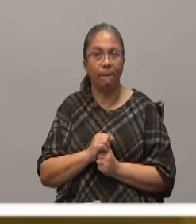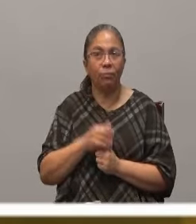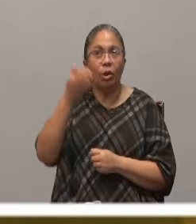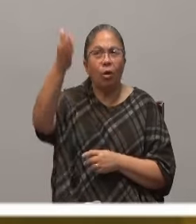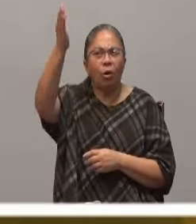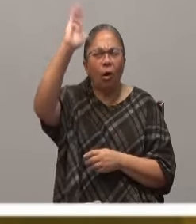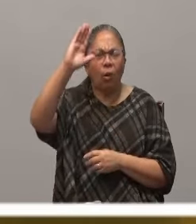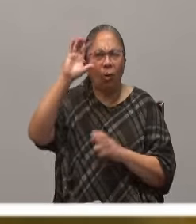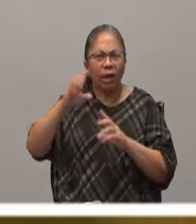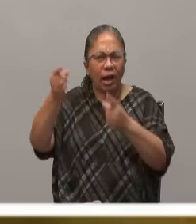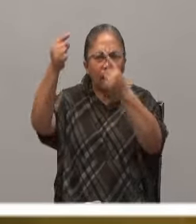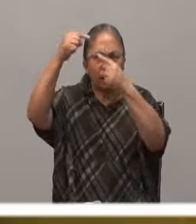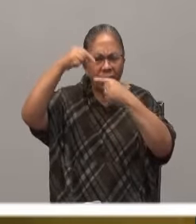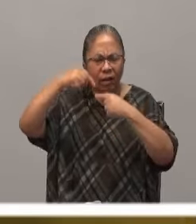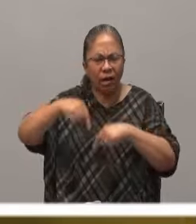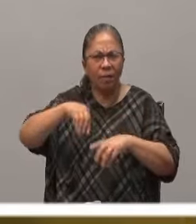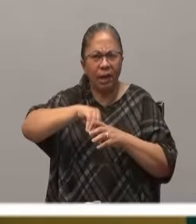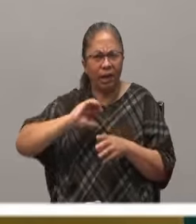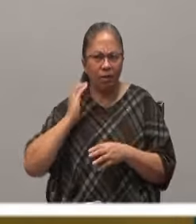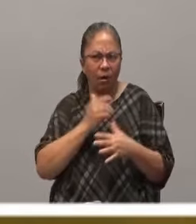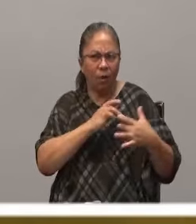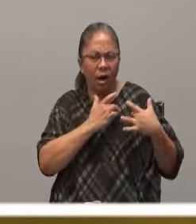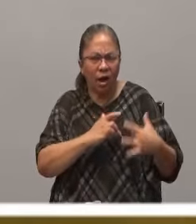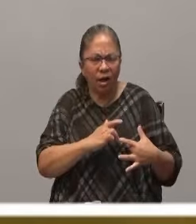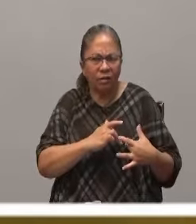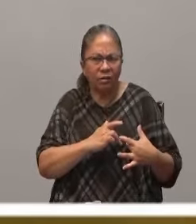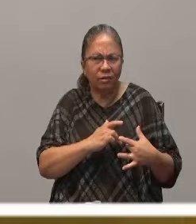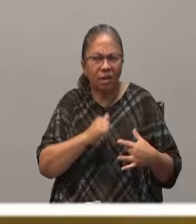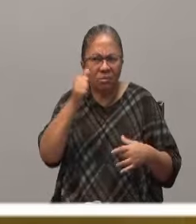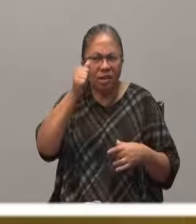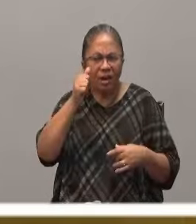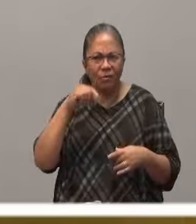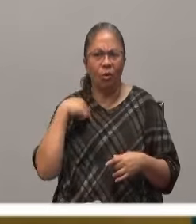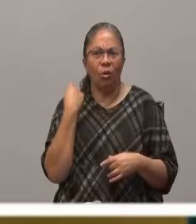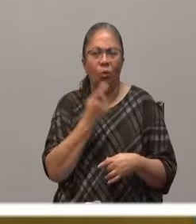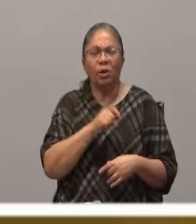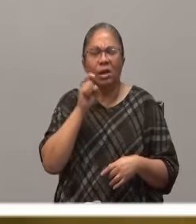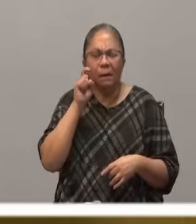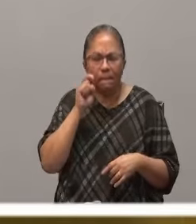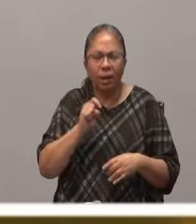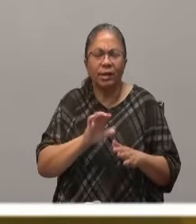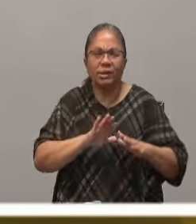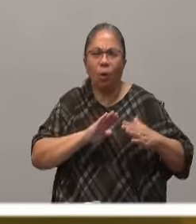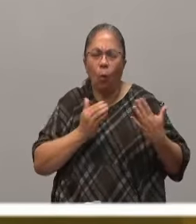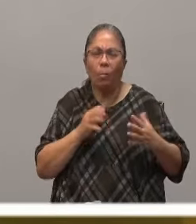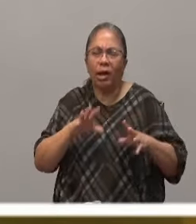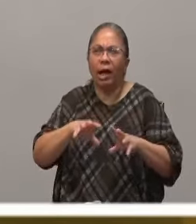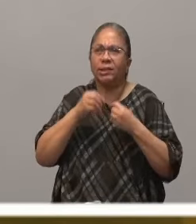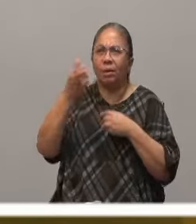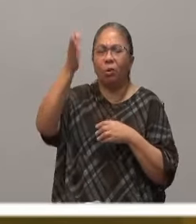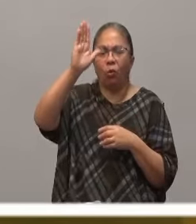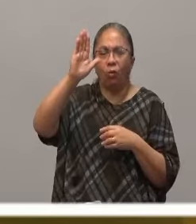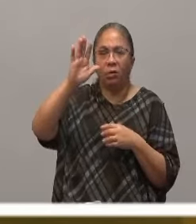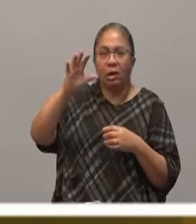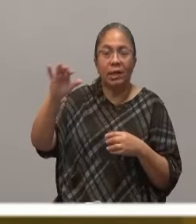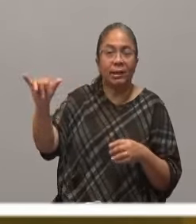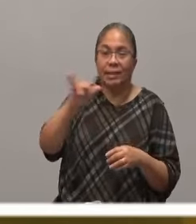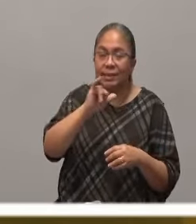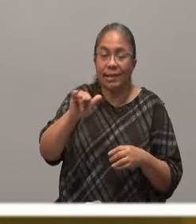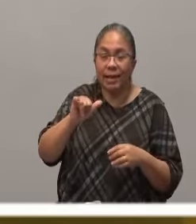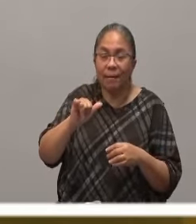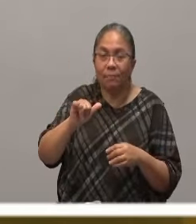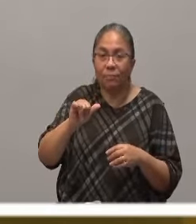our heart except we invite God, Satan cannot come into us unless we invite Satan.